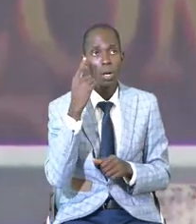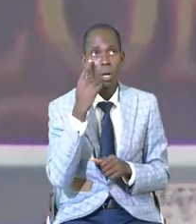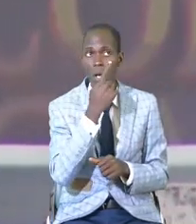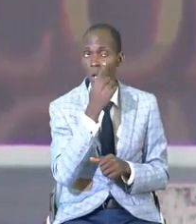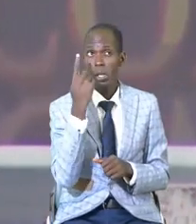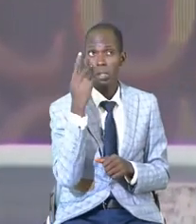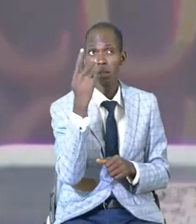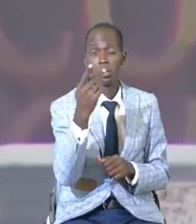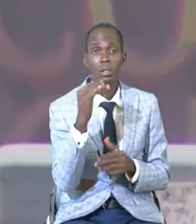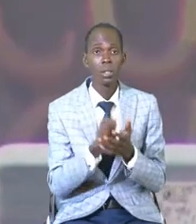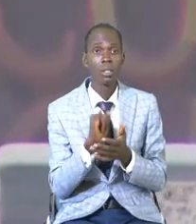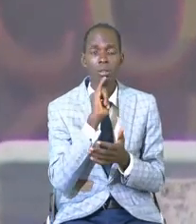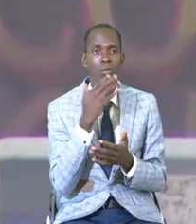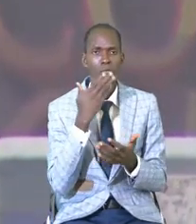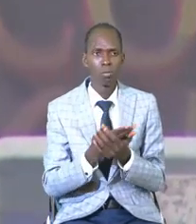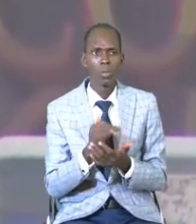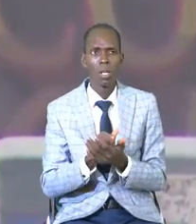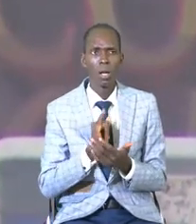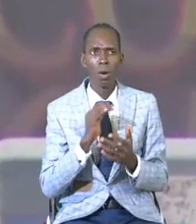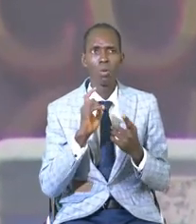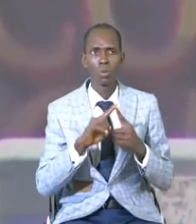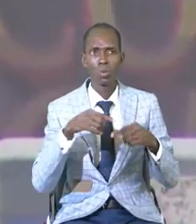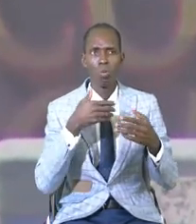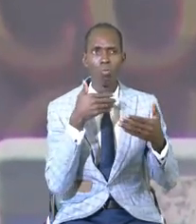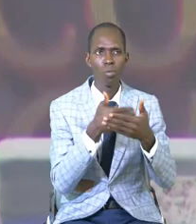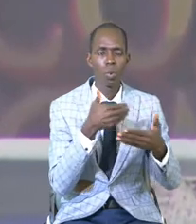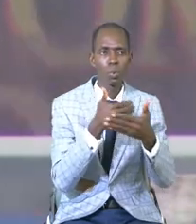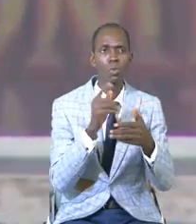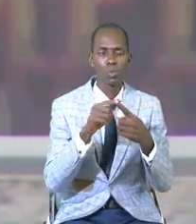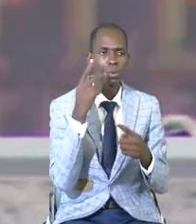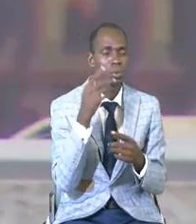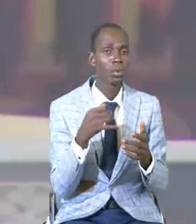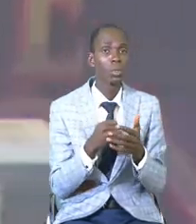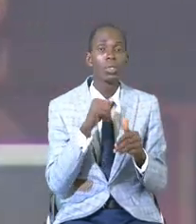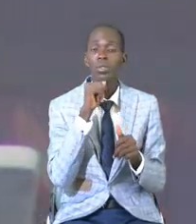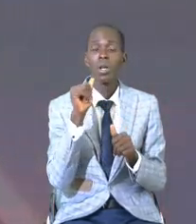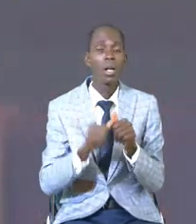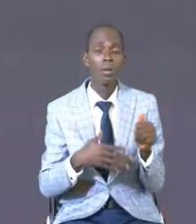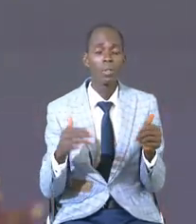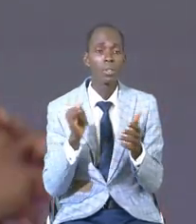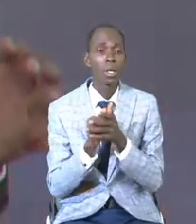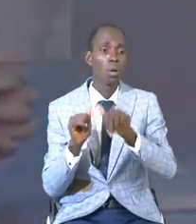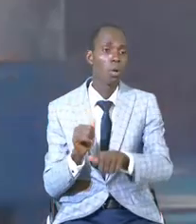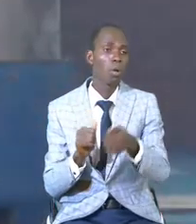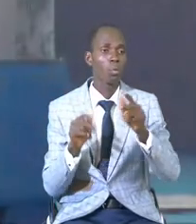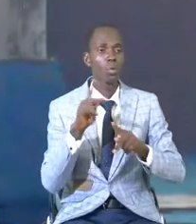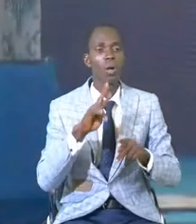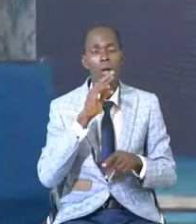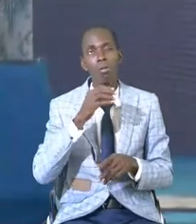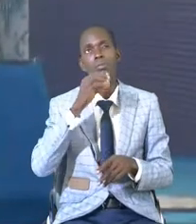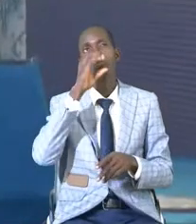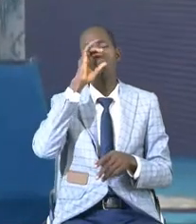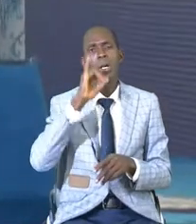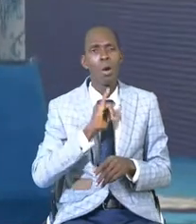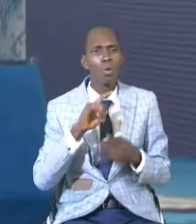go, that you say, I want to get nearer, I want to go and see that thing. It's not everything other people are drinking, I want to see how